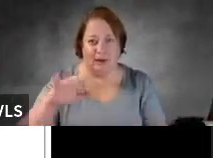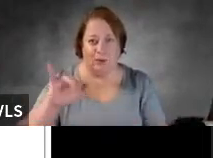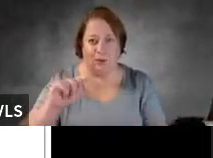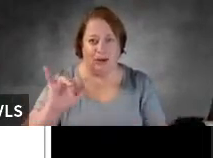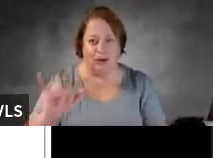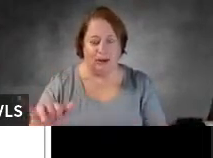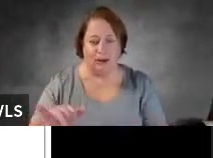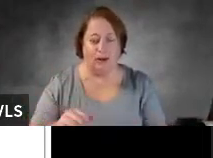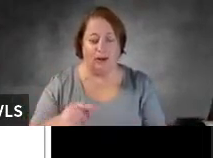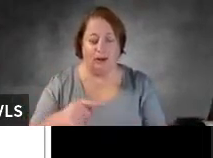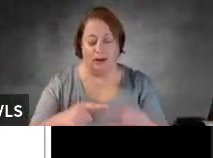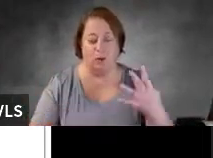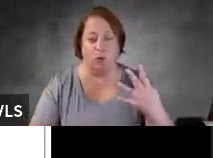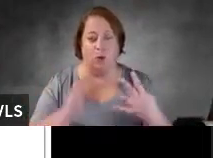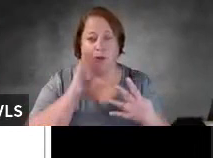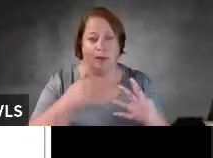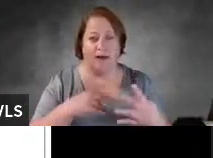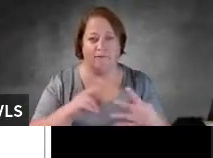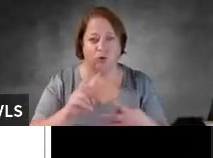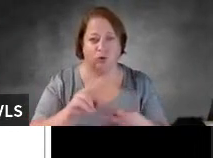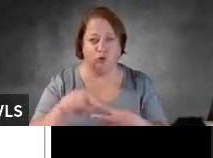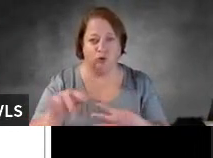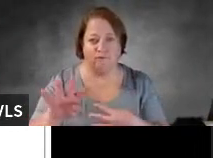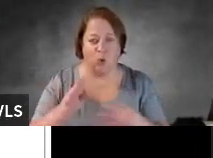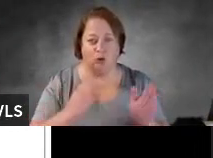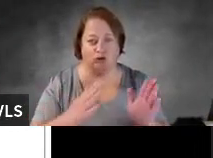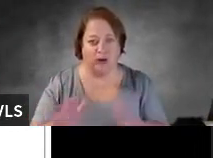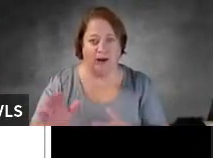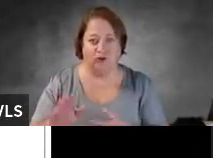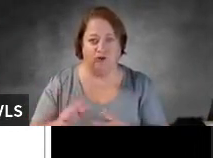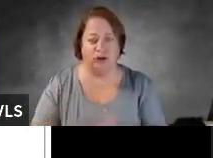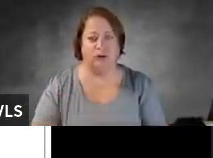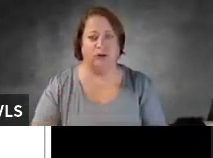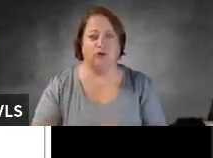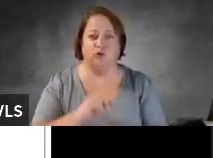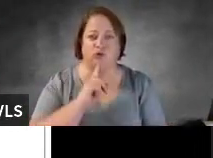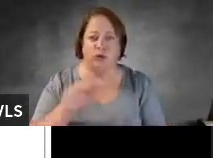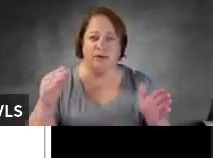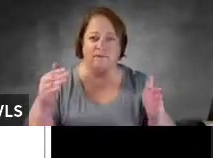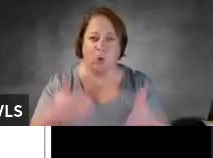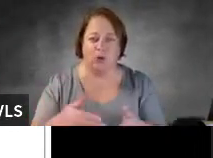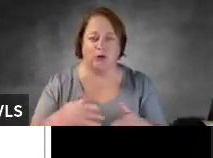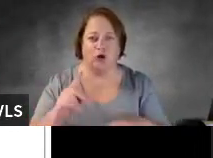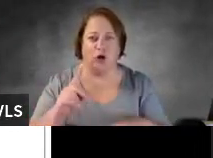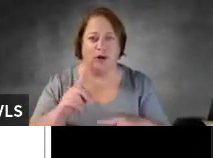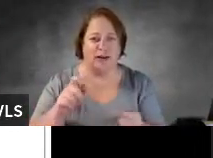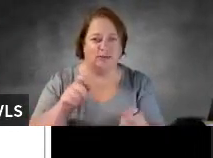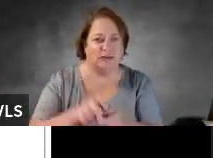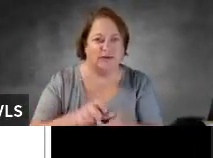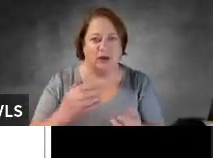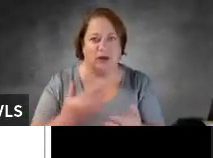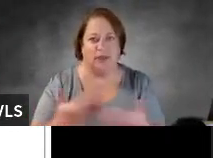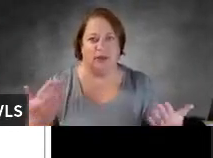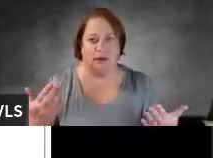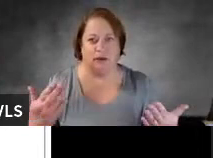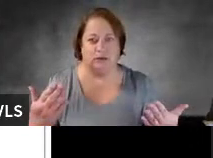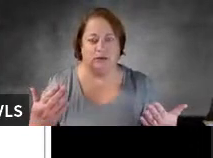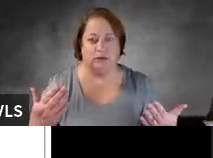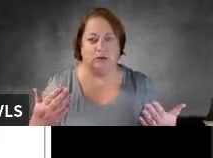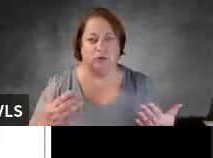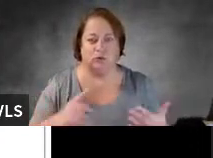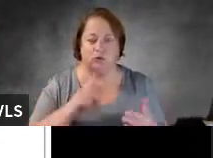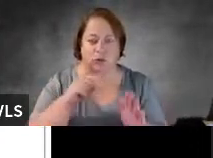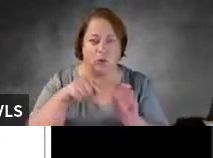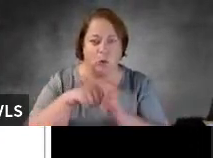we'll have anywhere between 2 to 4 strategies. So we're really focusing on very specific things to go very